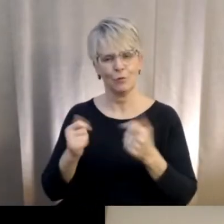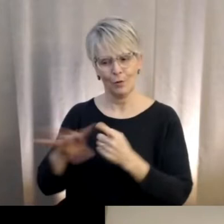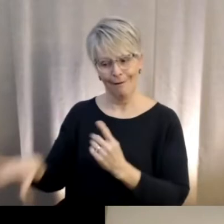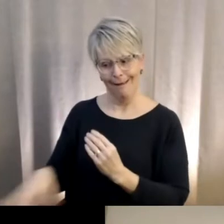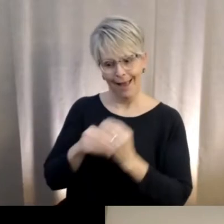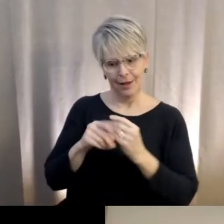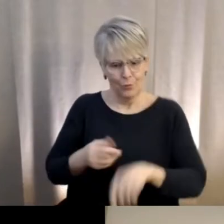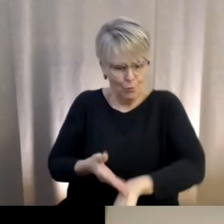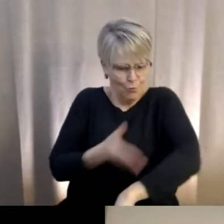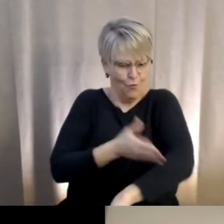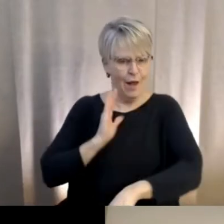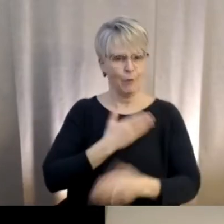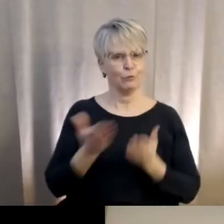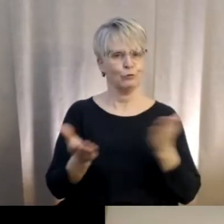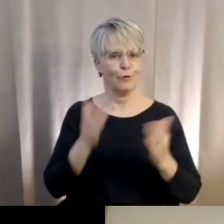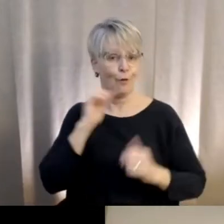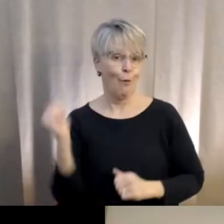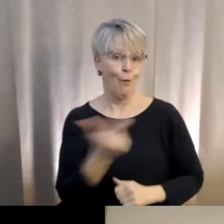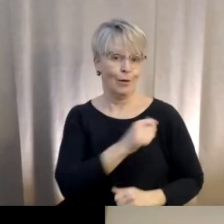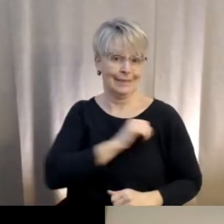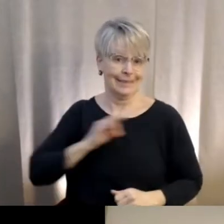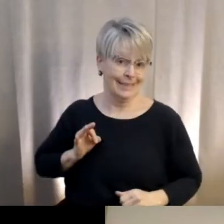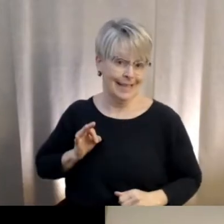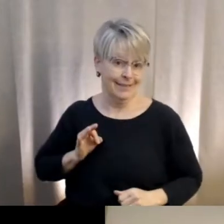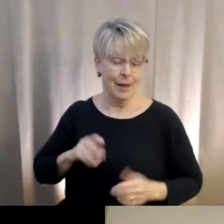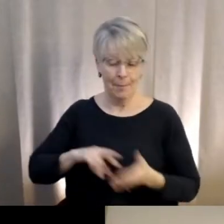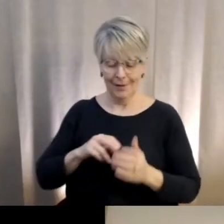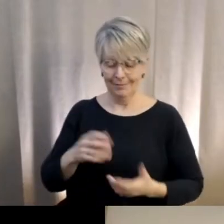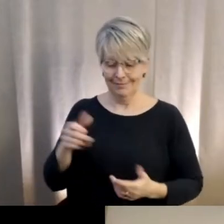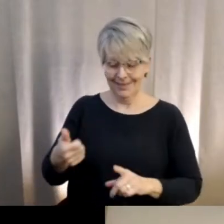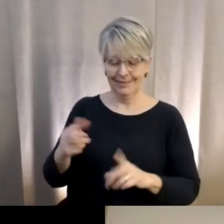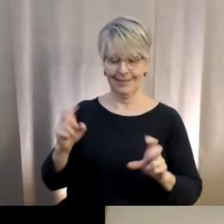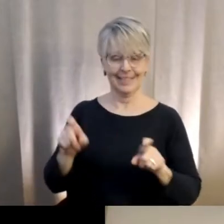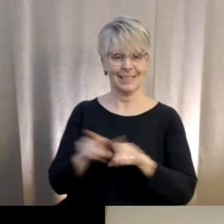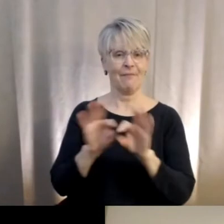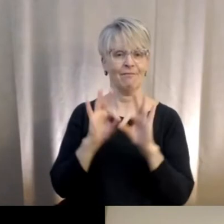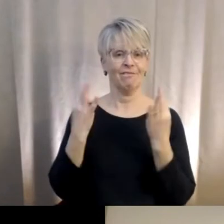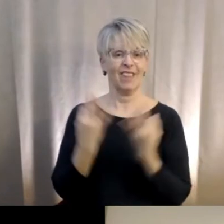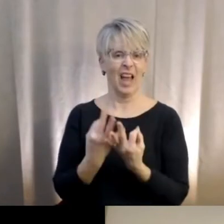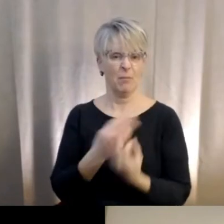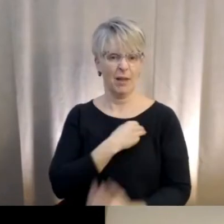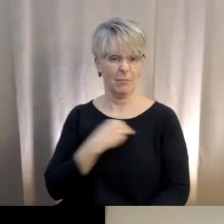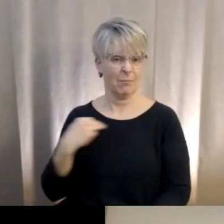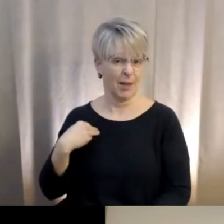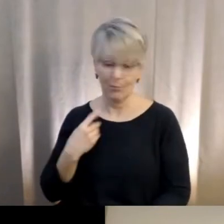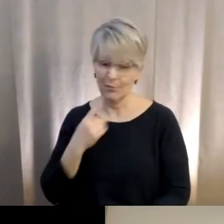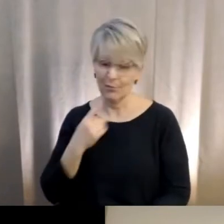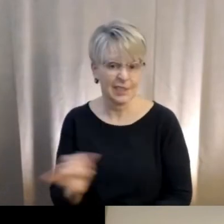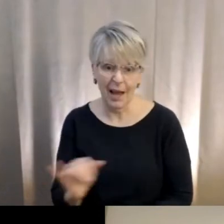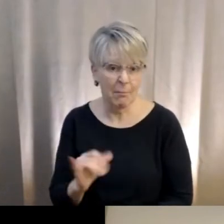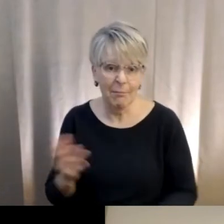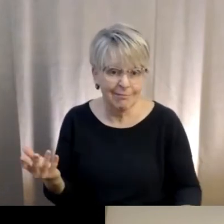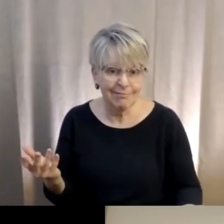have. So Misty is going to be as much of one of the family as any one of our paramedics. She'll obviously be with